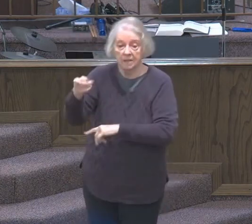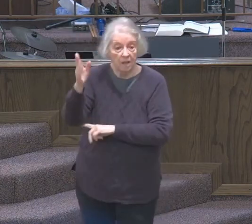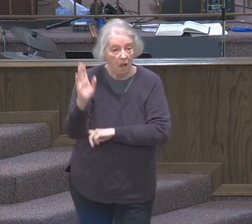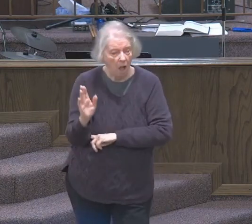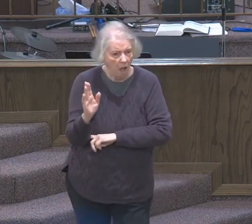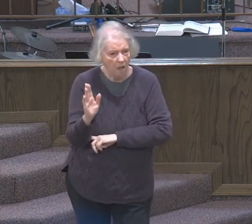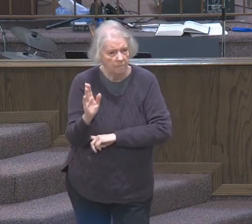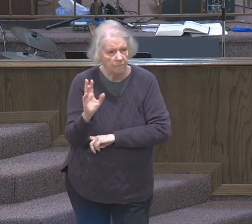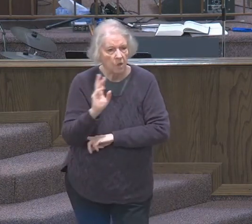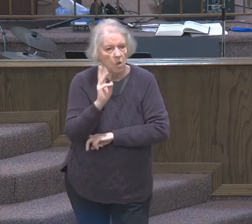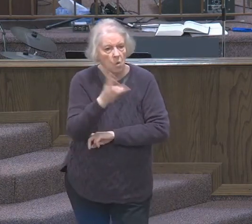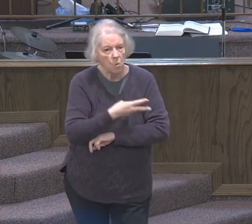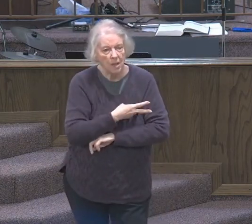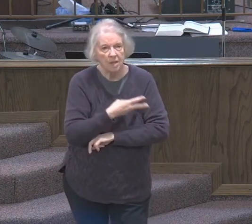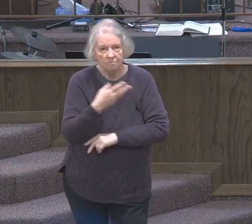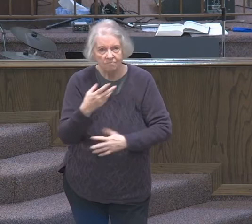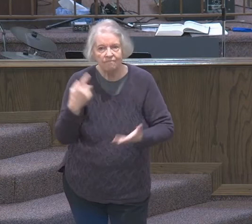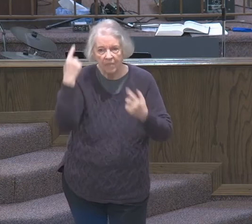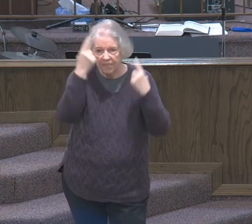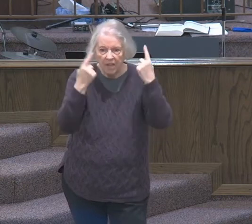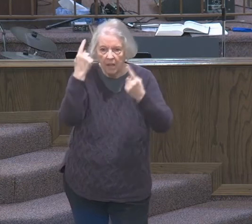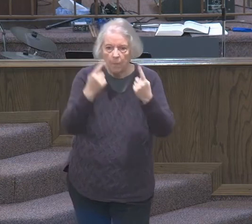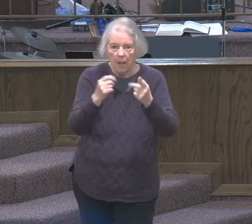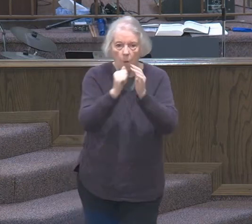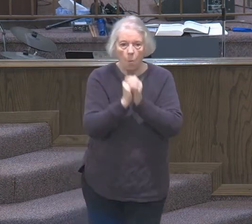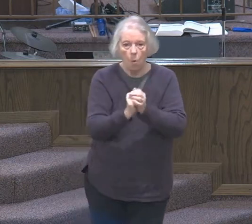a vocal exclamation